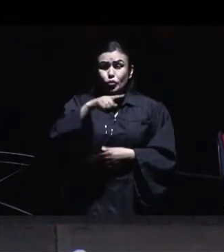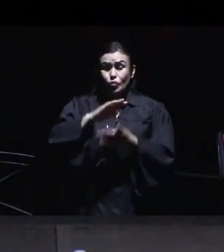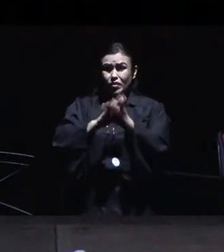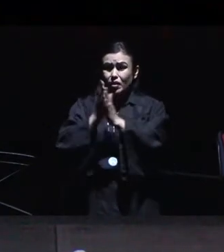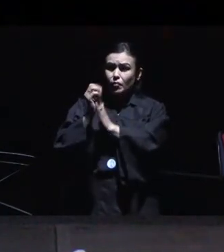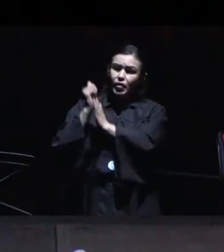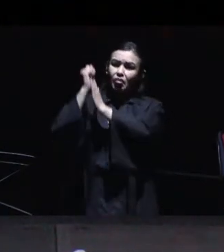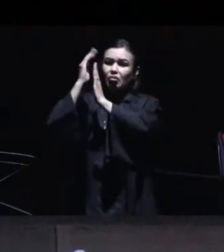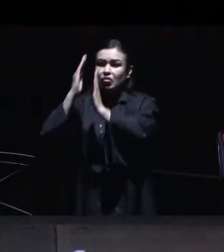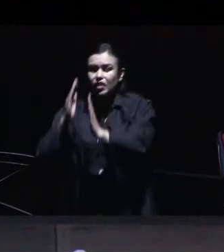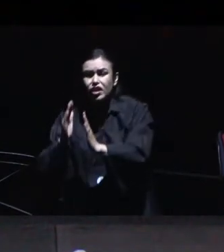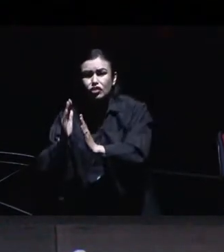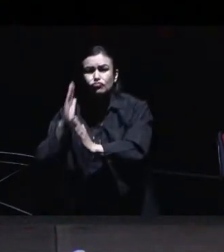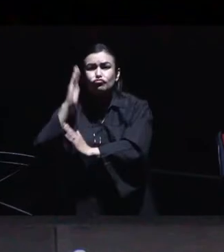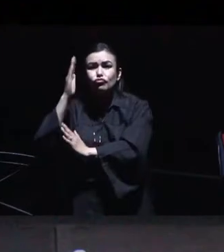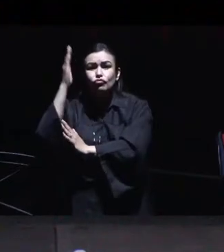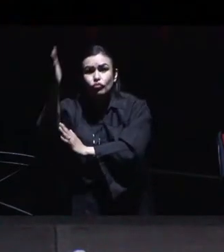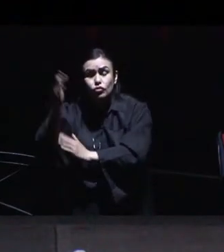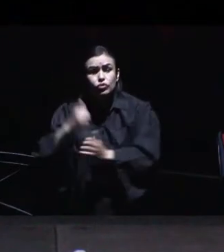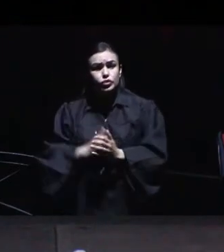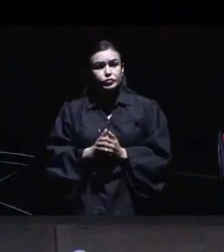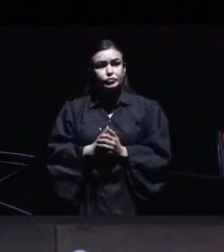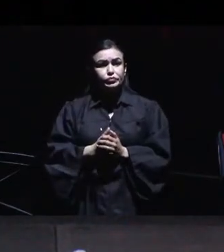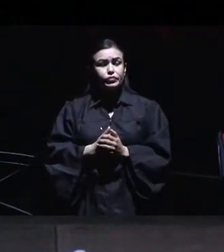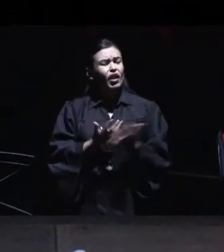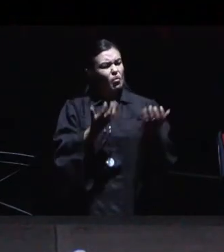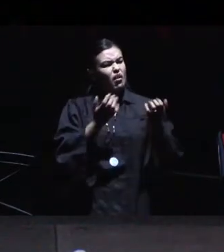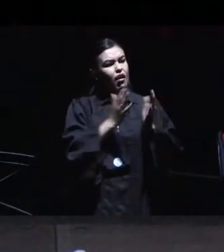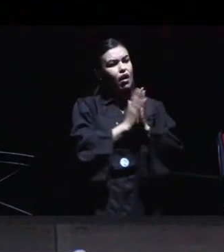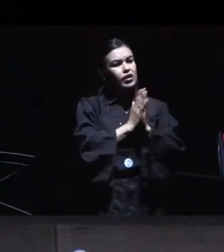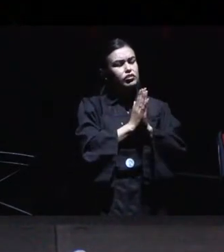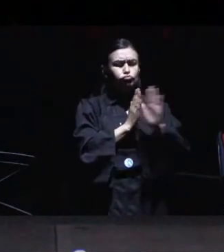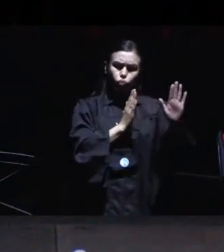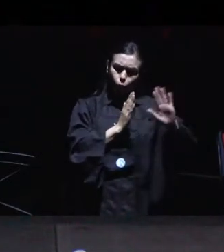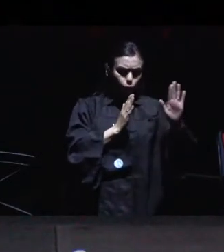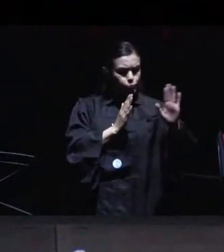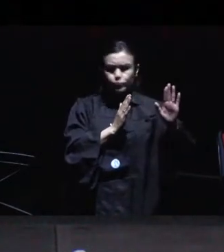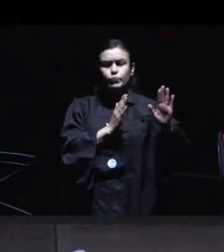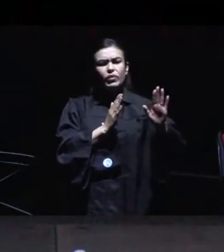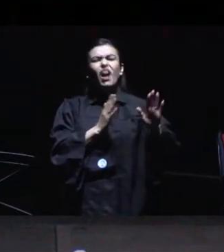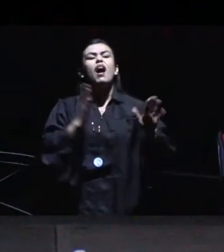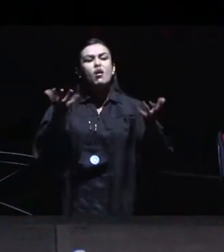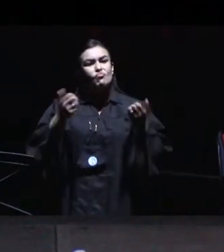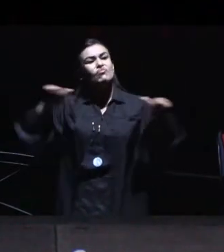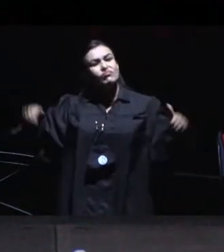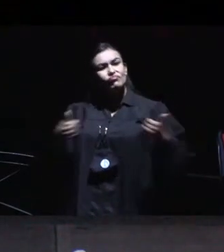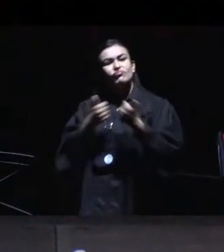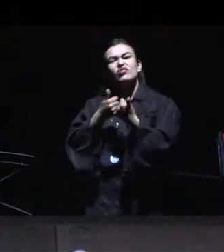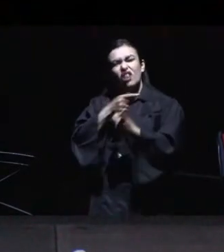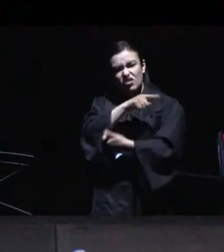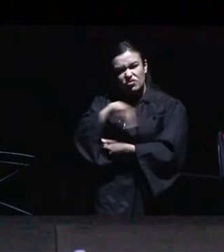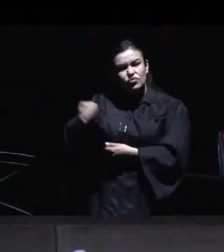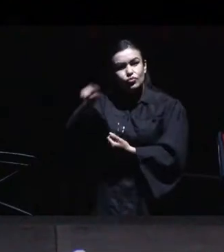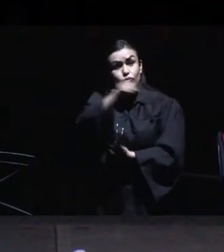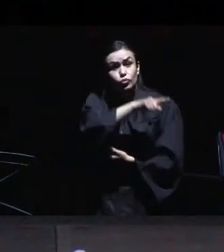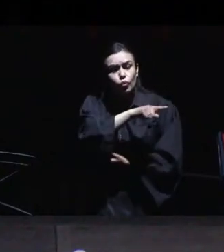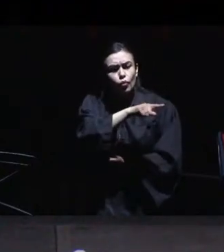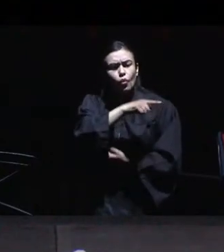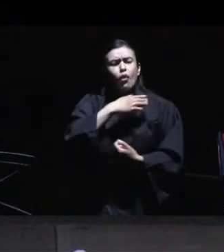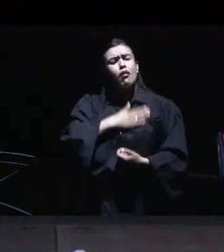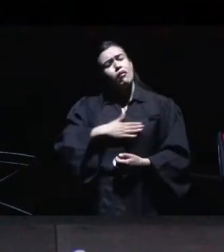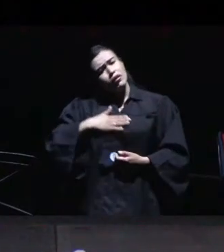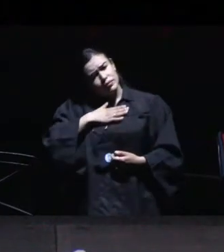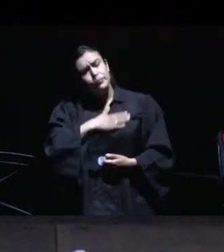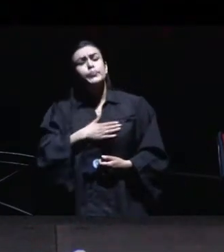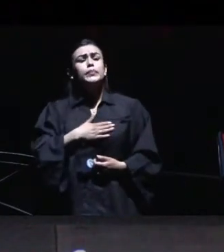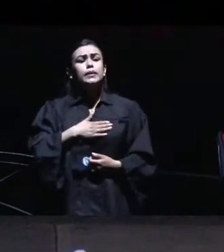ask you, or if I may, I would like to challenge you, all of you, to please